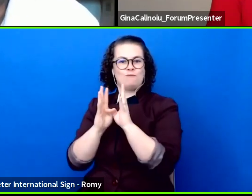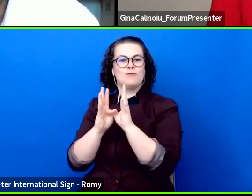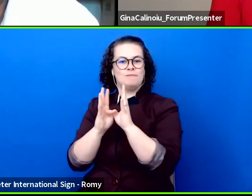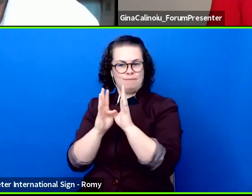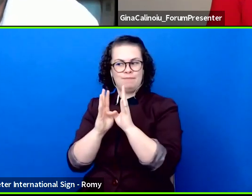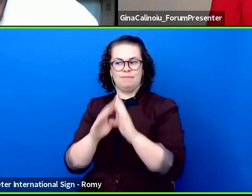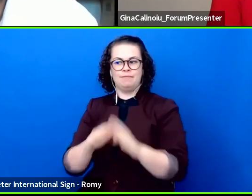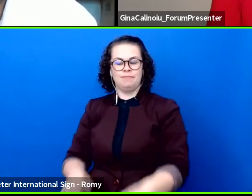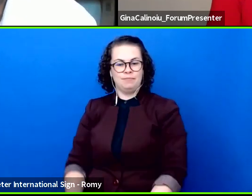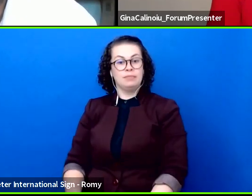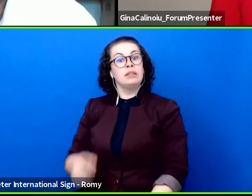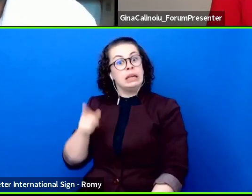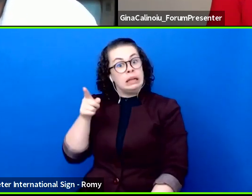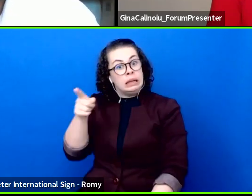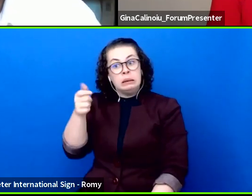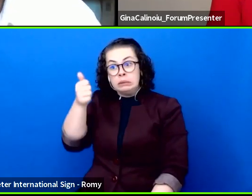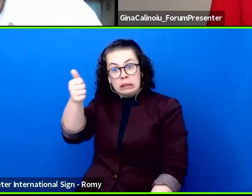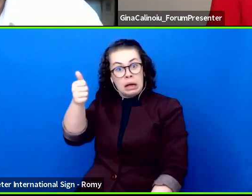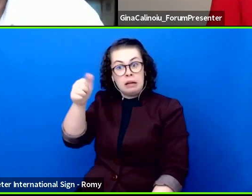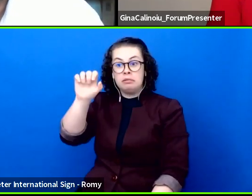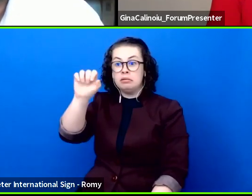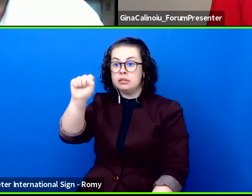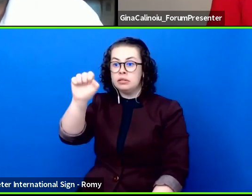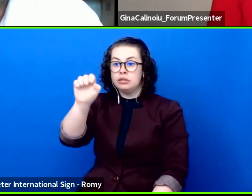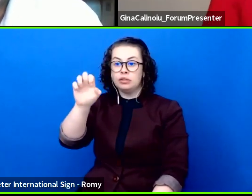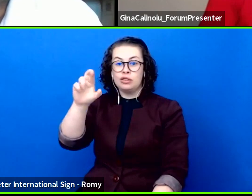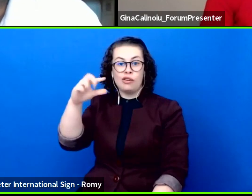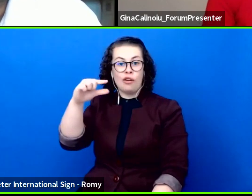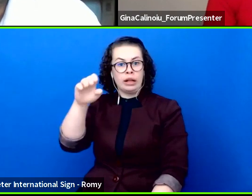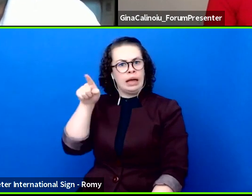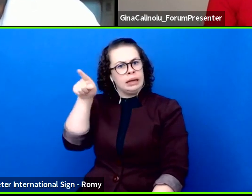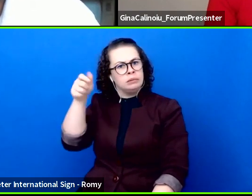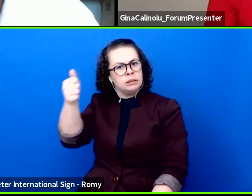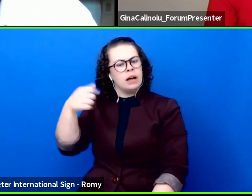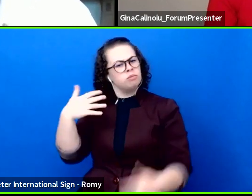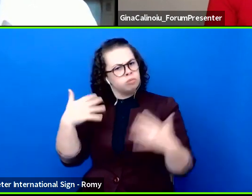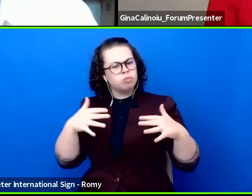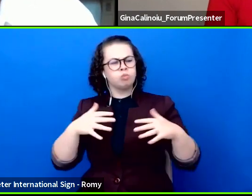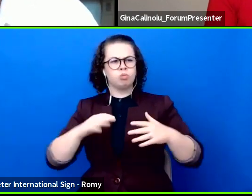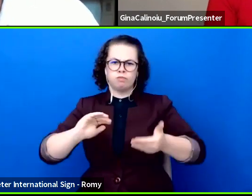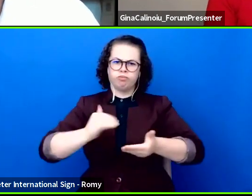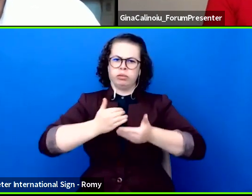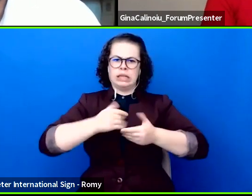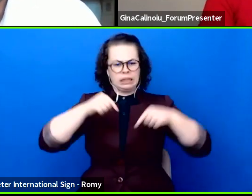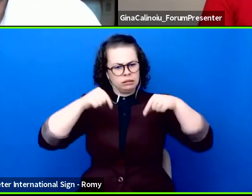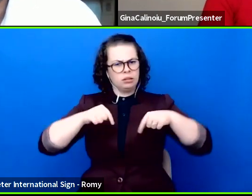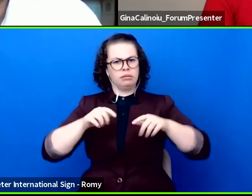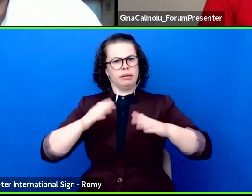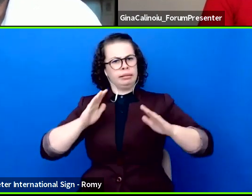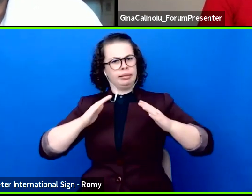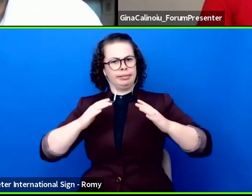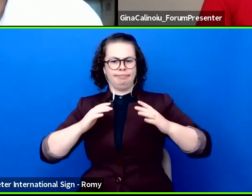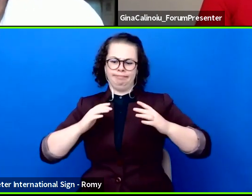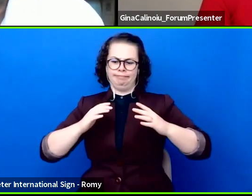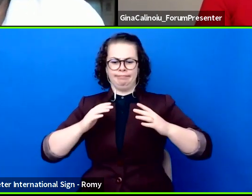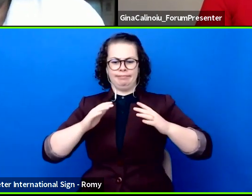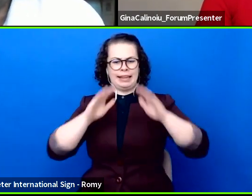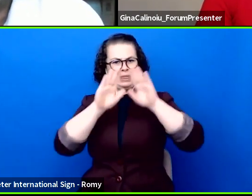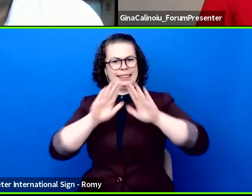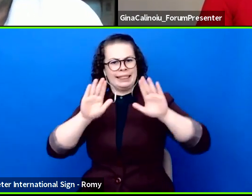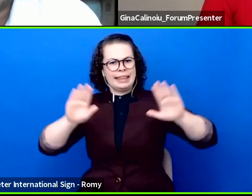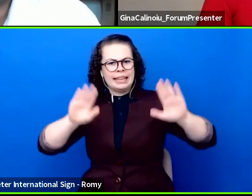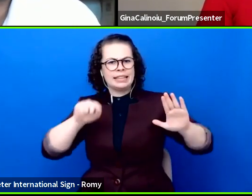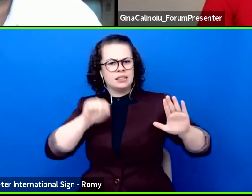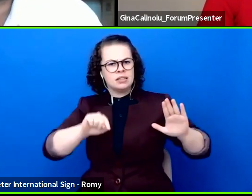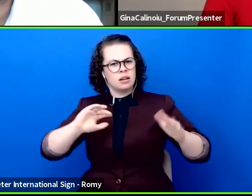and produced all his live European theatre performances, he also considers supporting up and